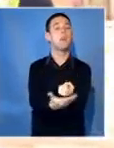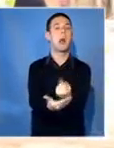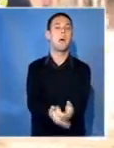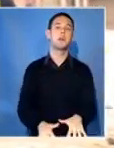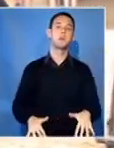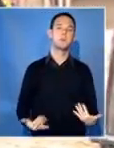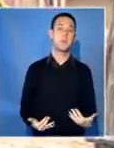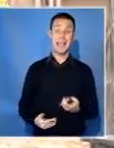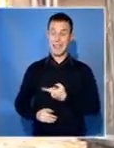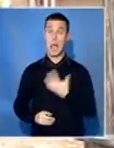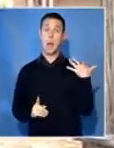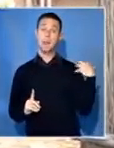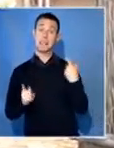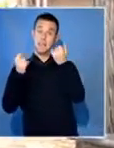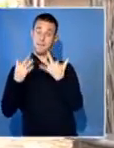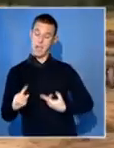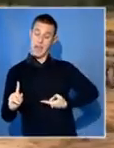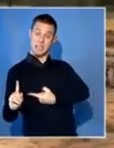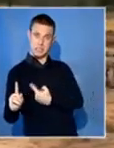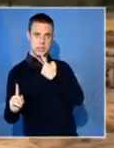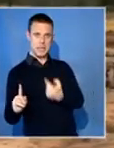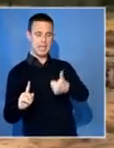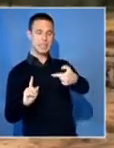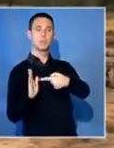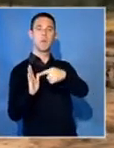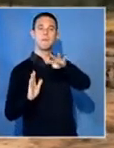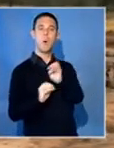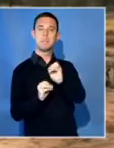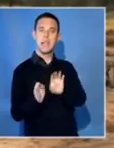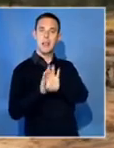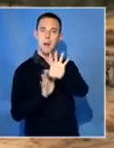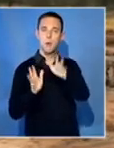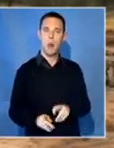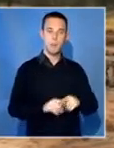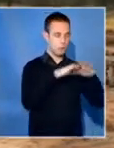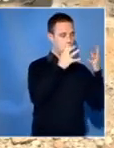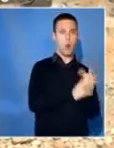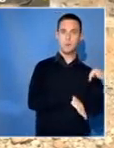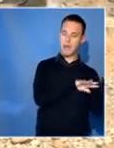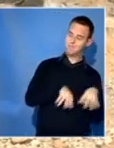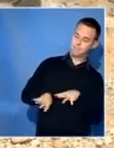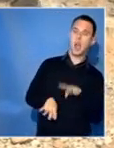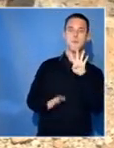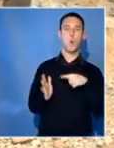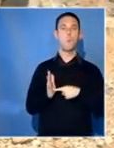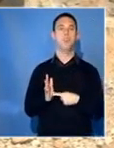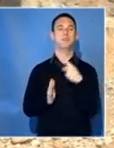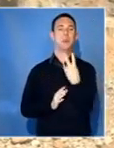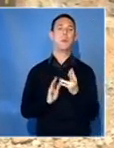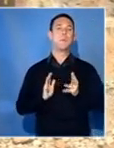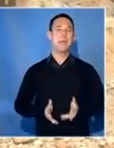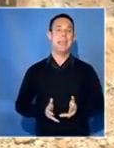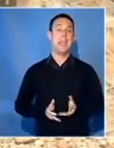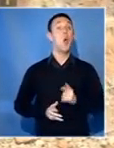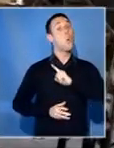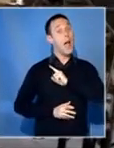of the 6% forecast by the finance minister. It blames sluggish global mineral prices, the high cost of production, and a